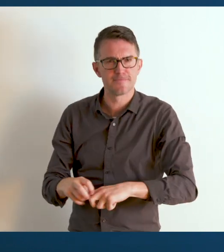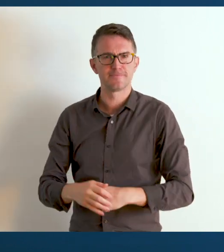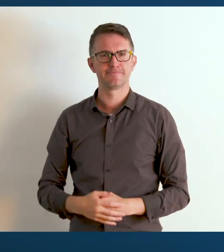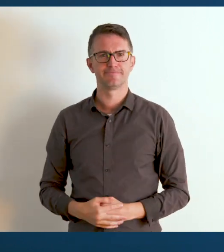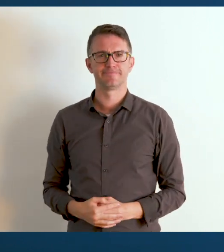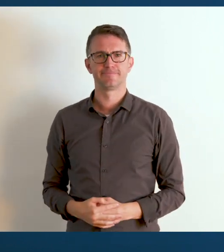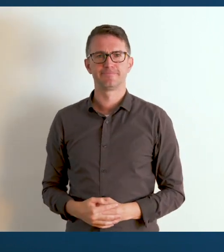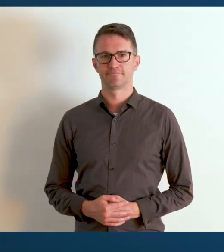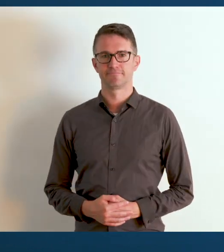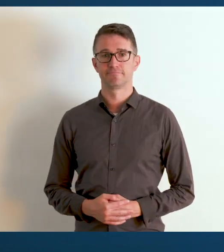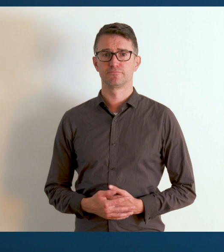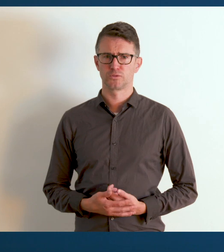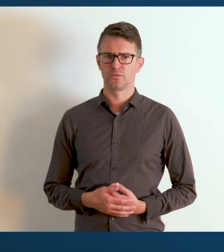information.